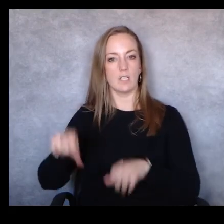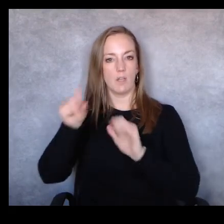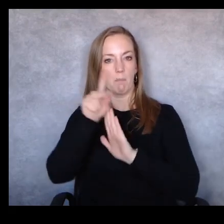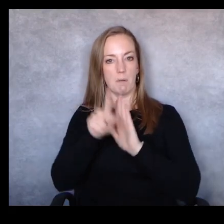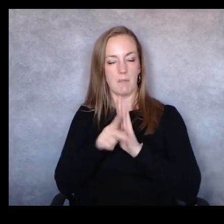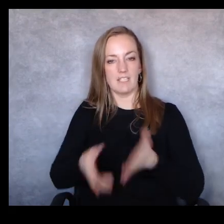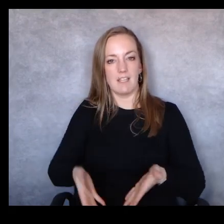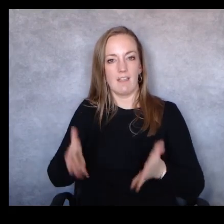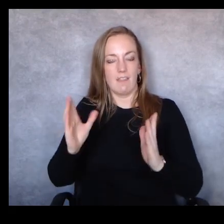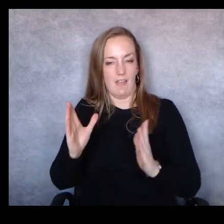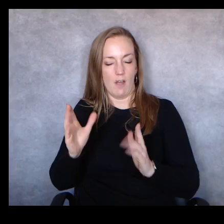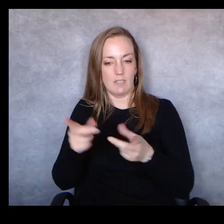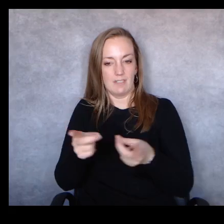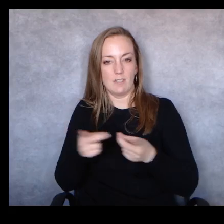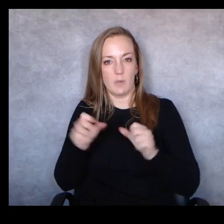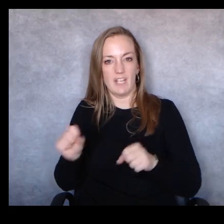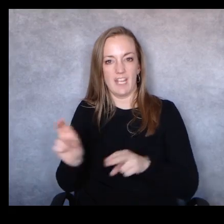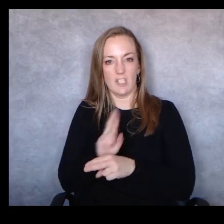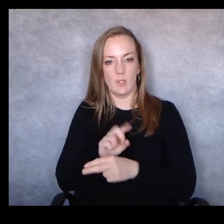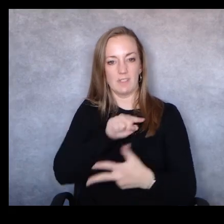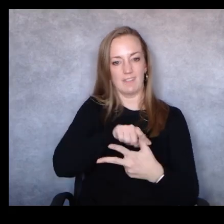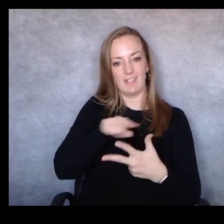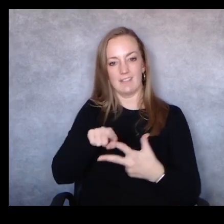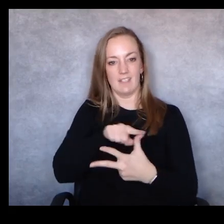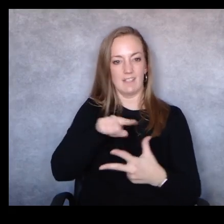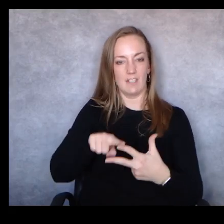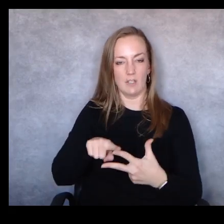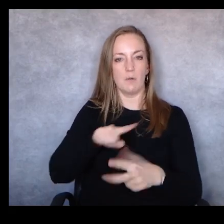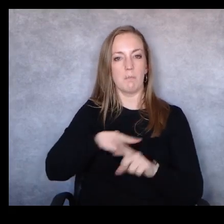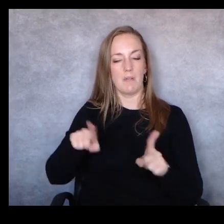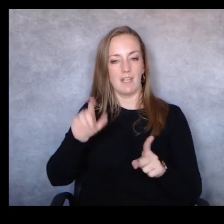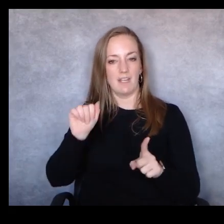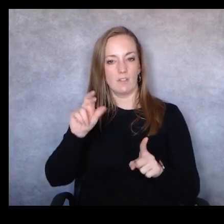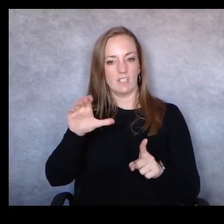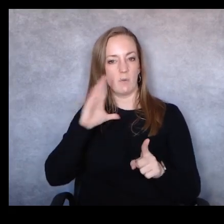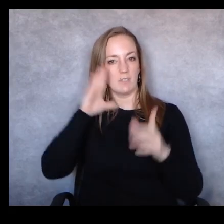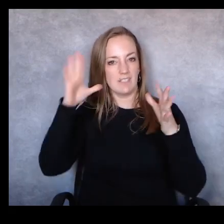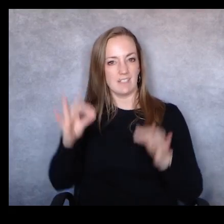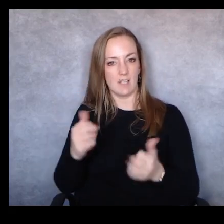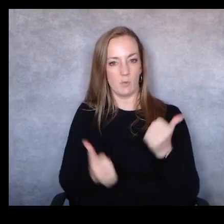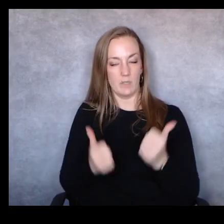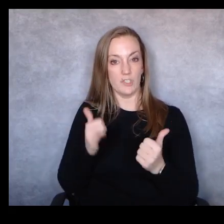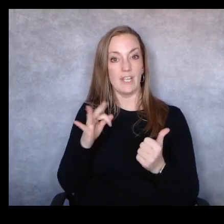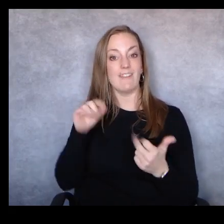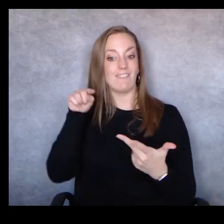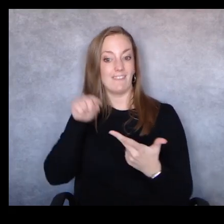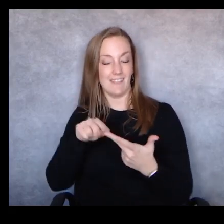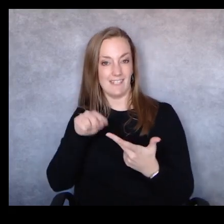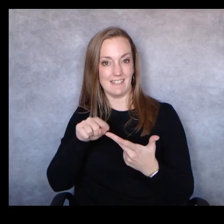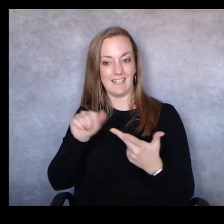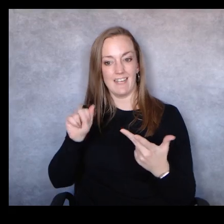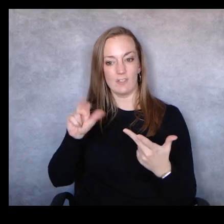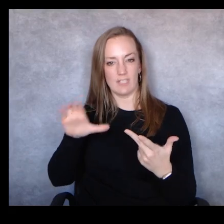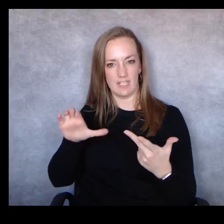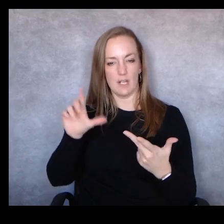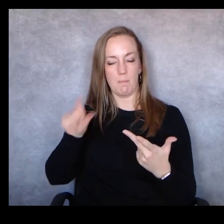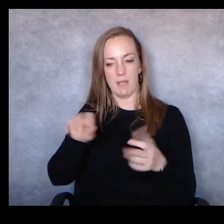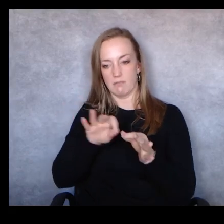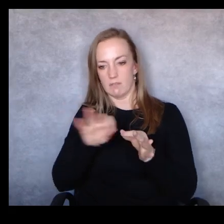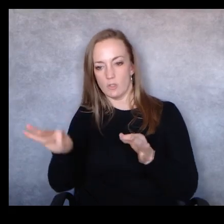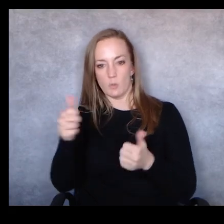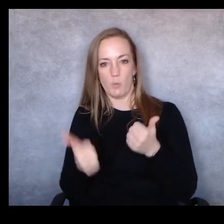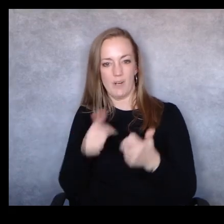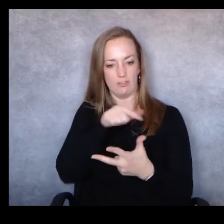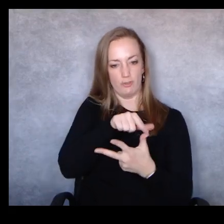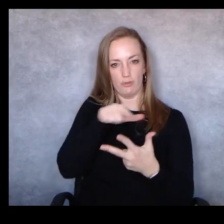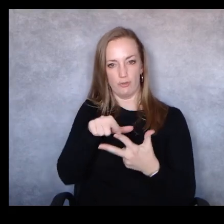use either method at the discretion of the ARC. If the last option is chosen, the ARC specifies which model